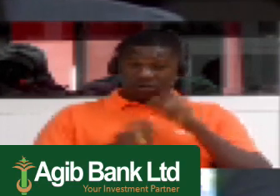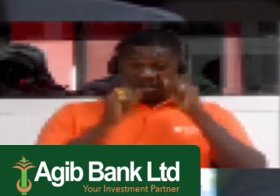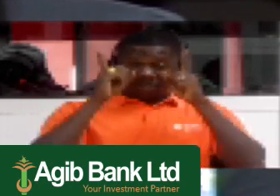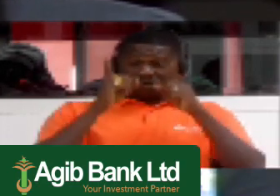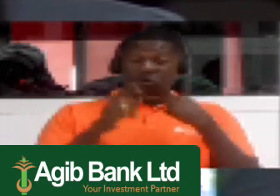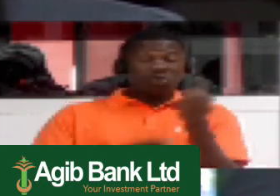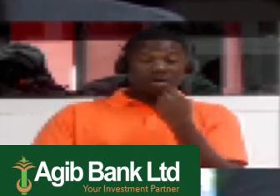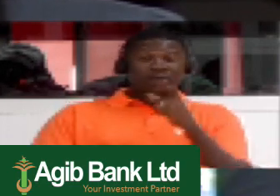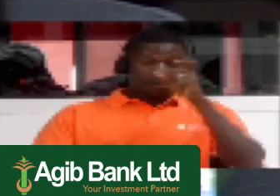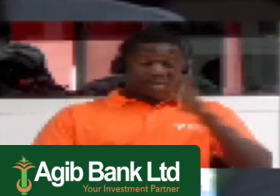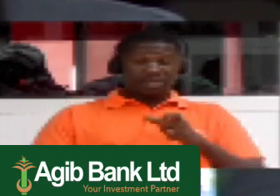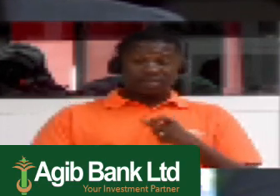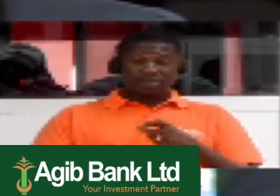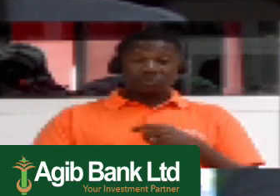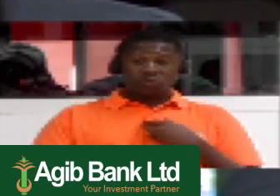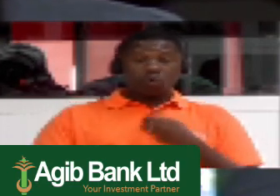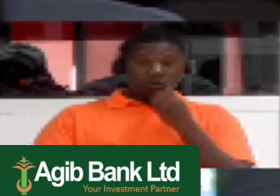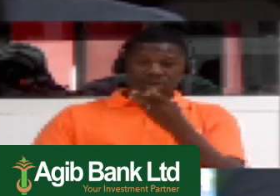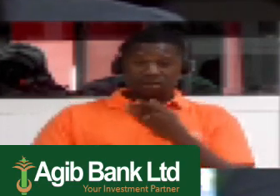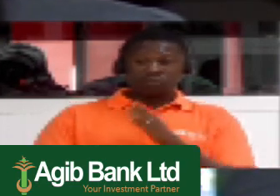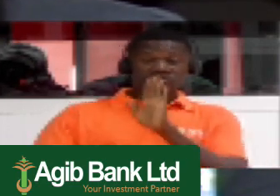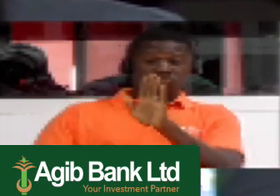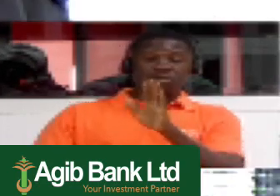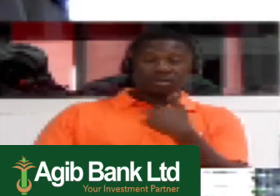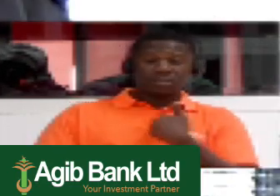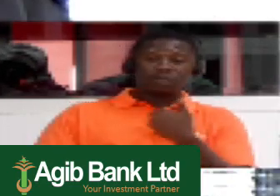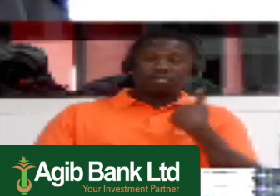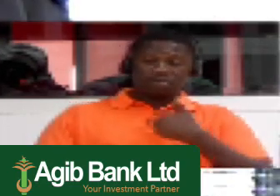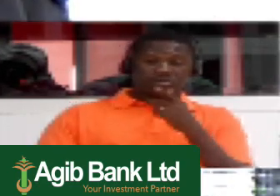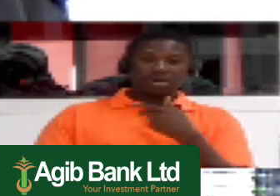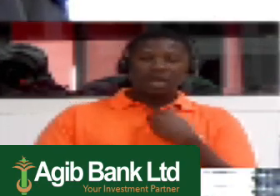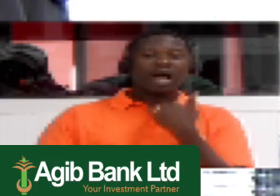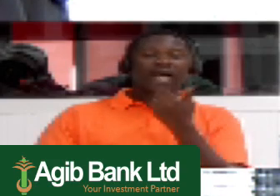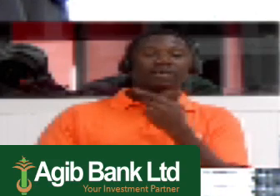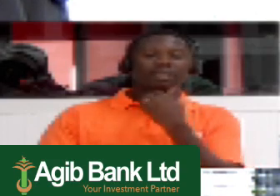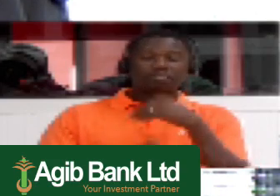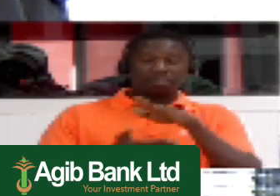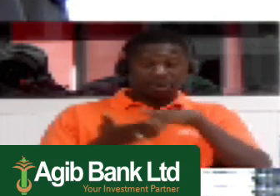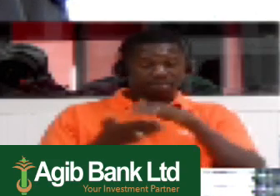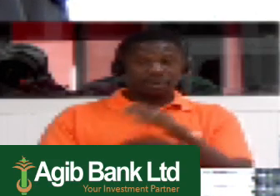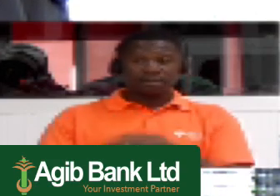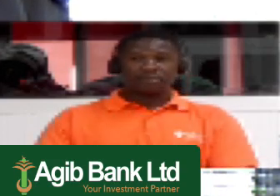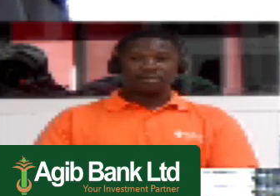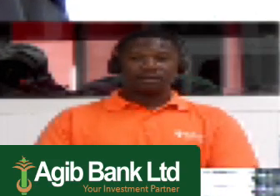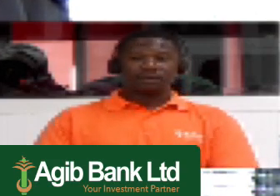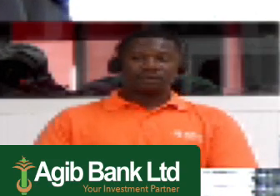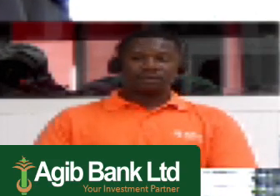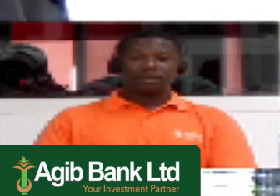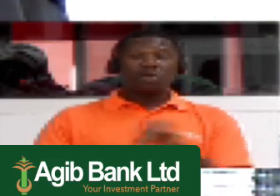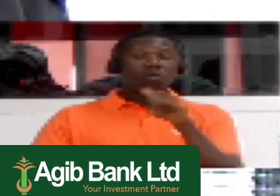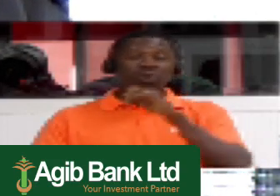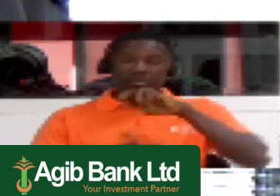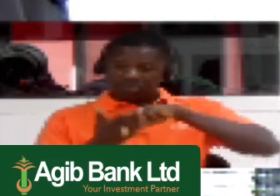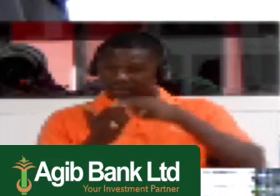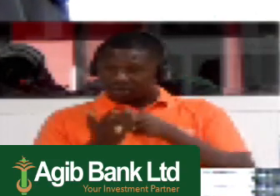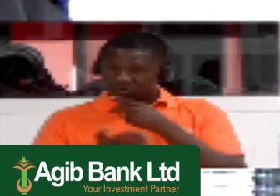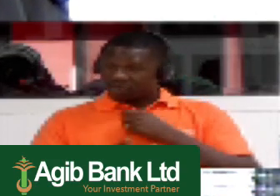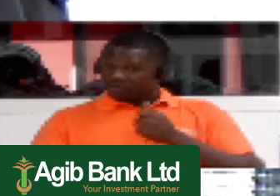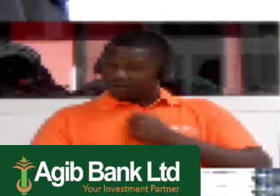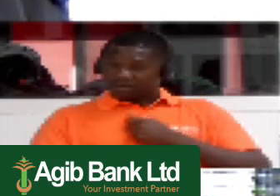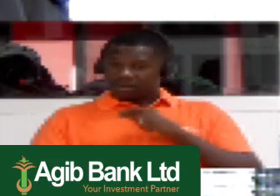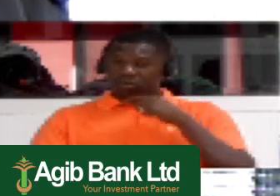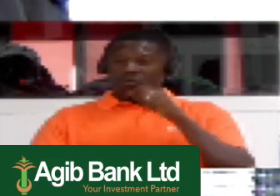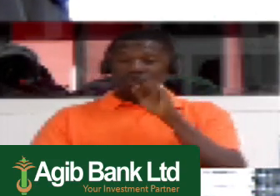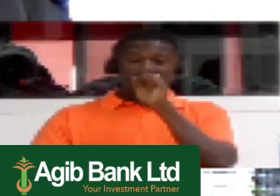stop these people or to ask them. Okay. So which means you were in fear for your life? Ako wolem nyindiko albe